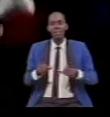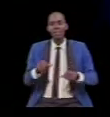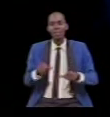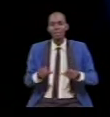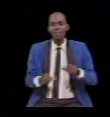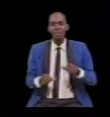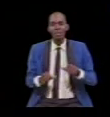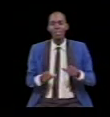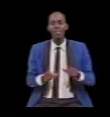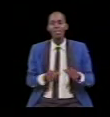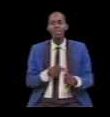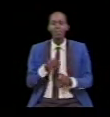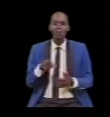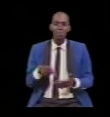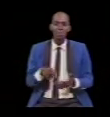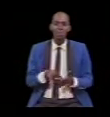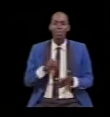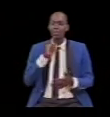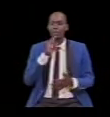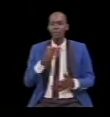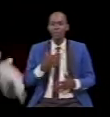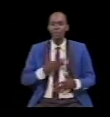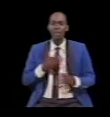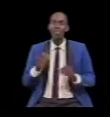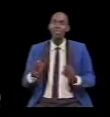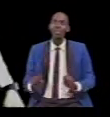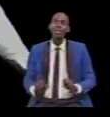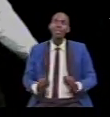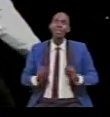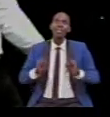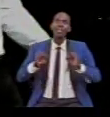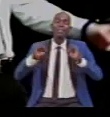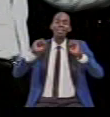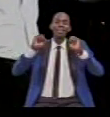doubt. This is my